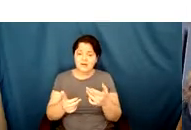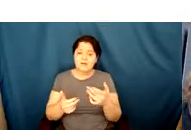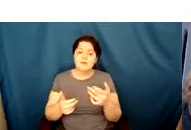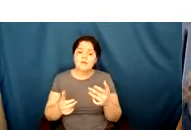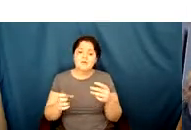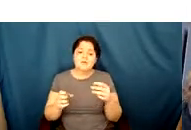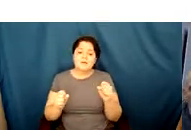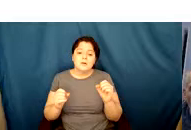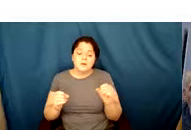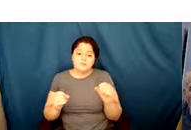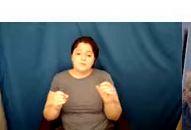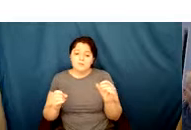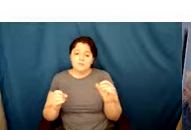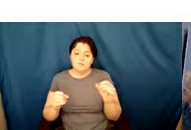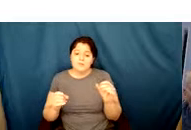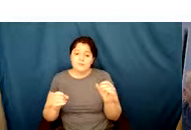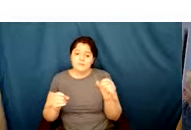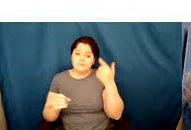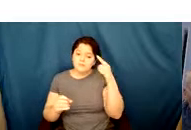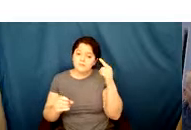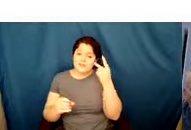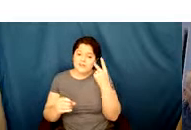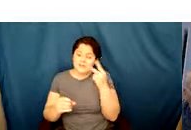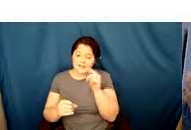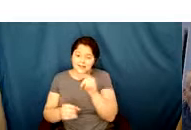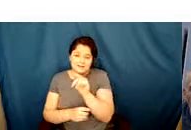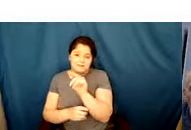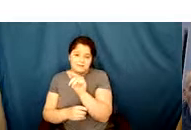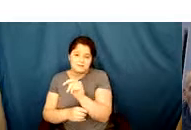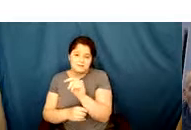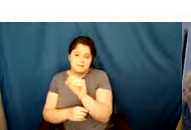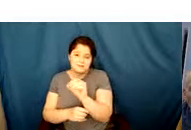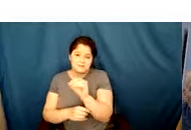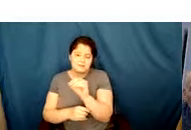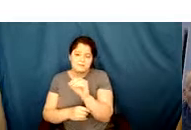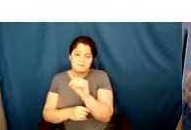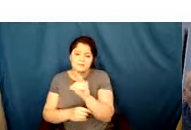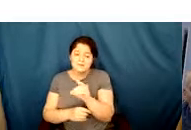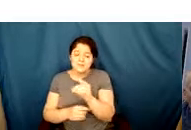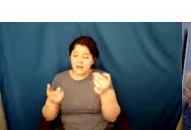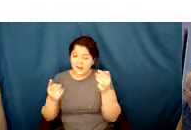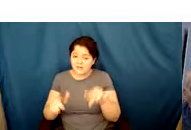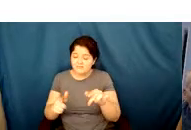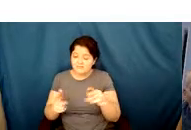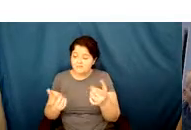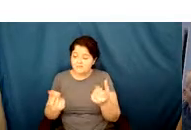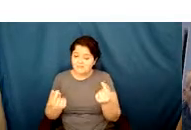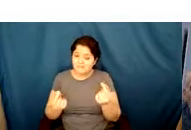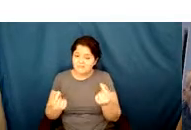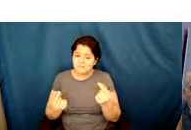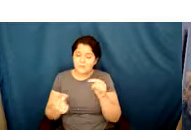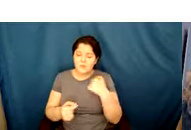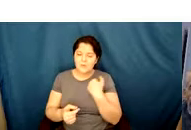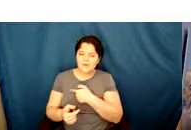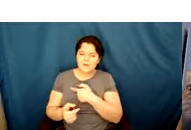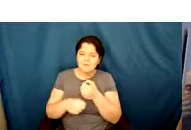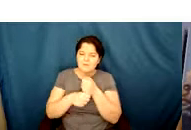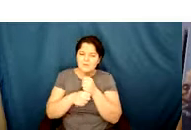So in order to see transit-oriented development happen in our system, we created a transit-oriented